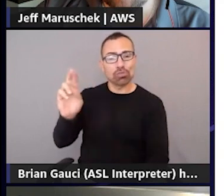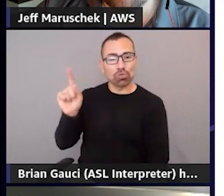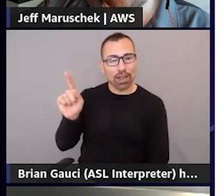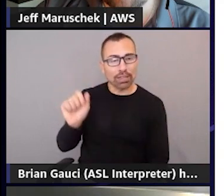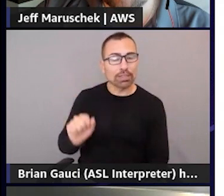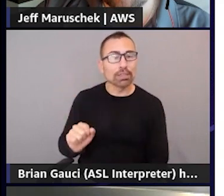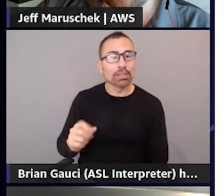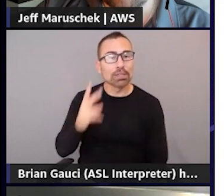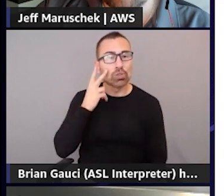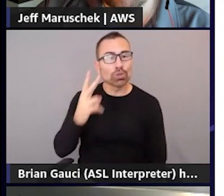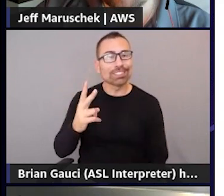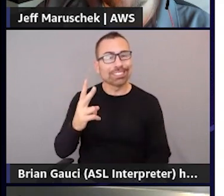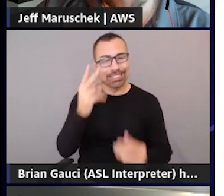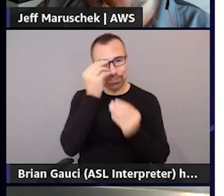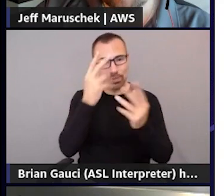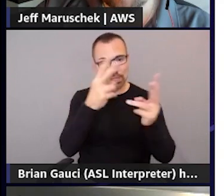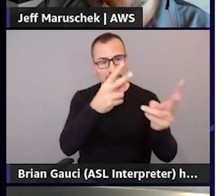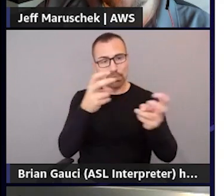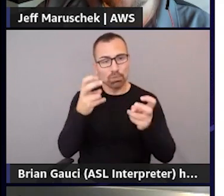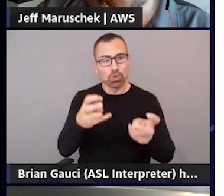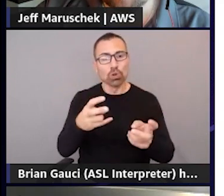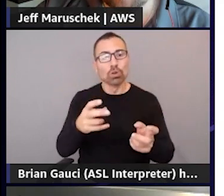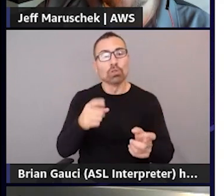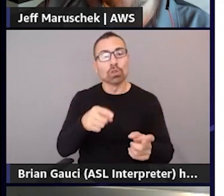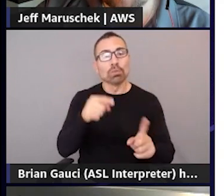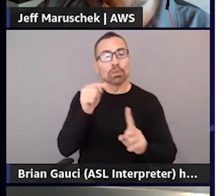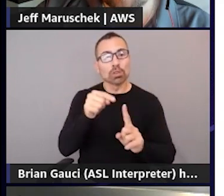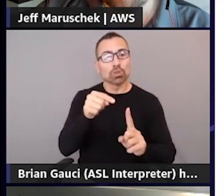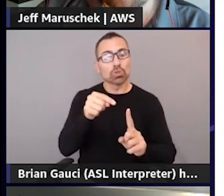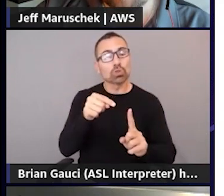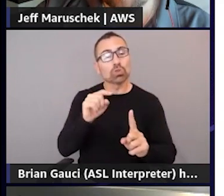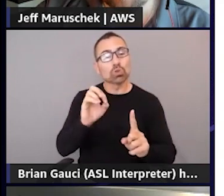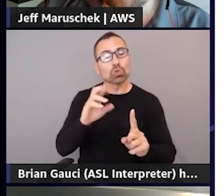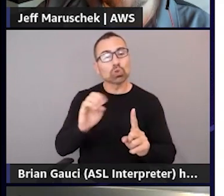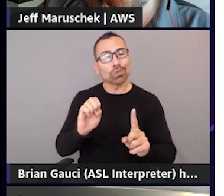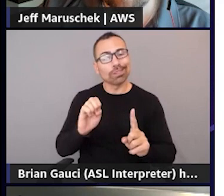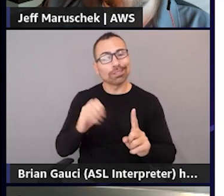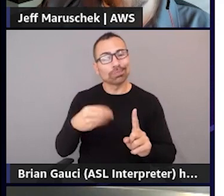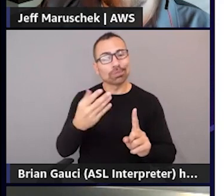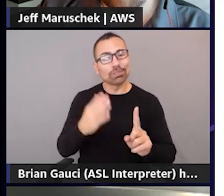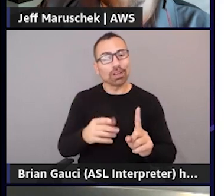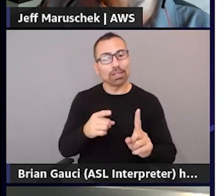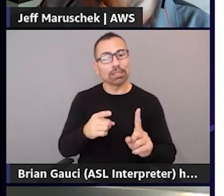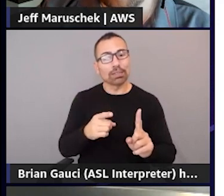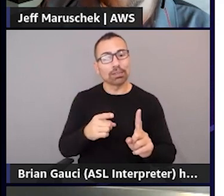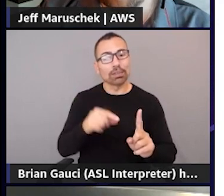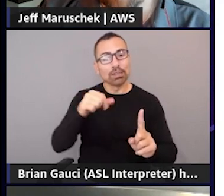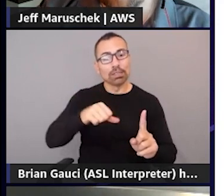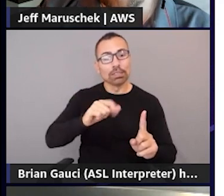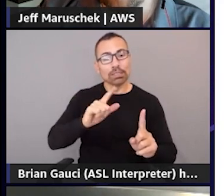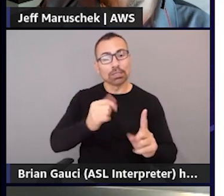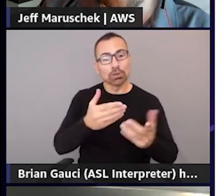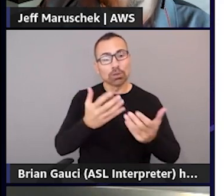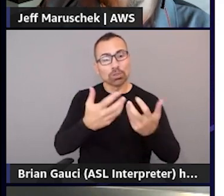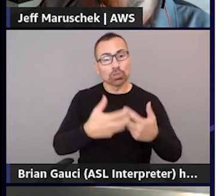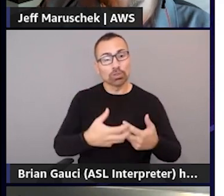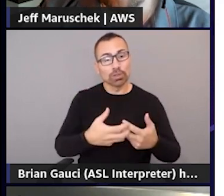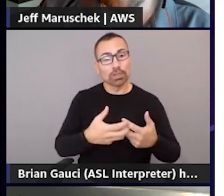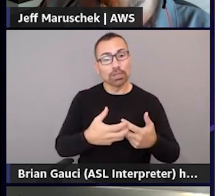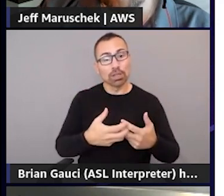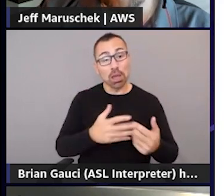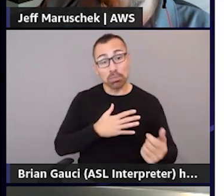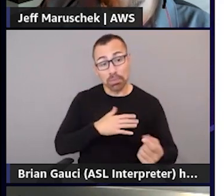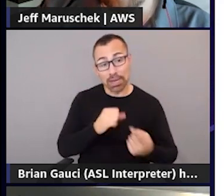pulled this information from my source provider that I showed earlier. So in this case, I'm going from a SQL Server, which in my case is